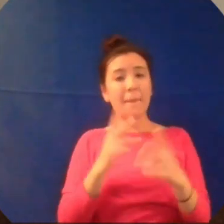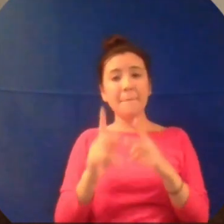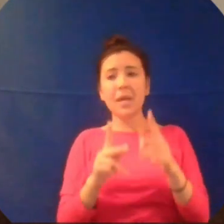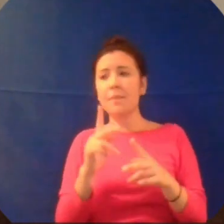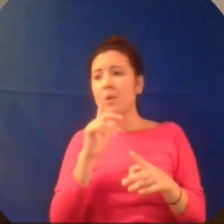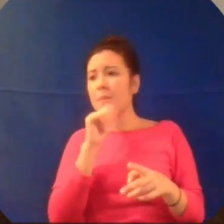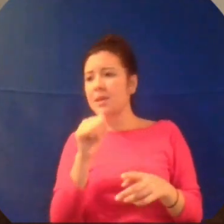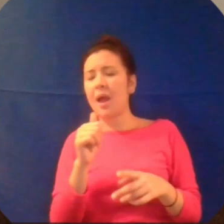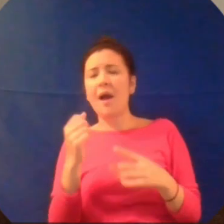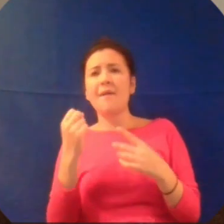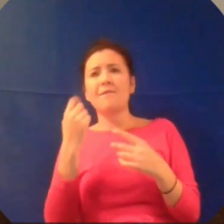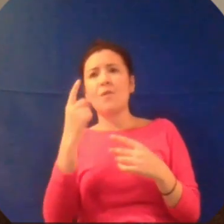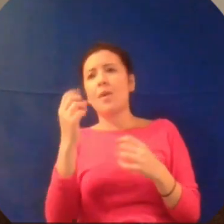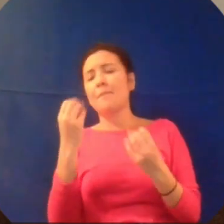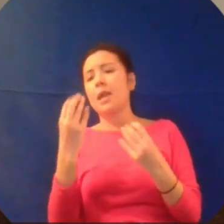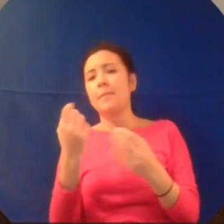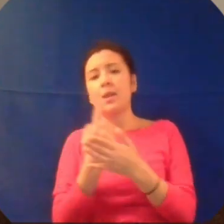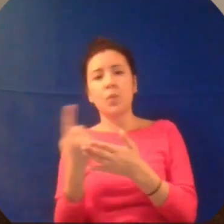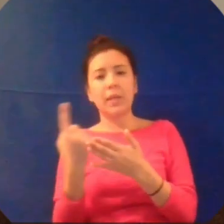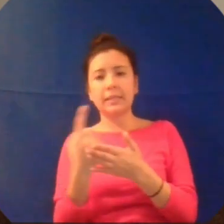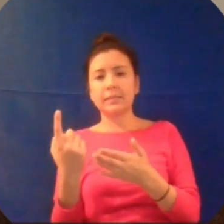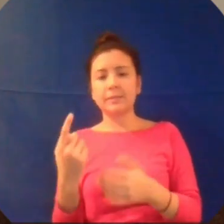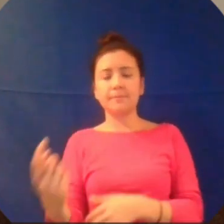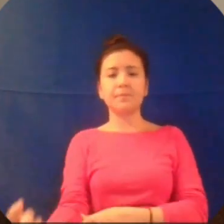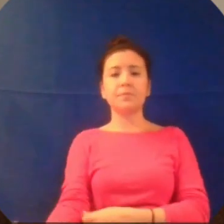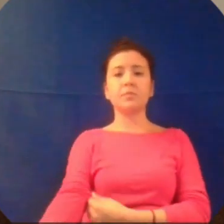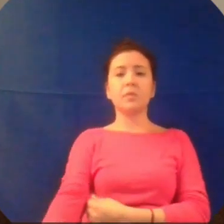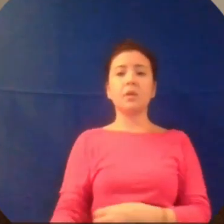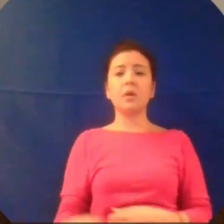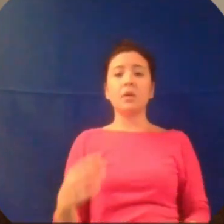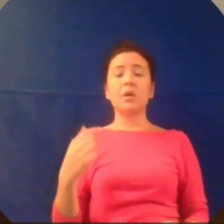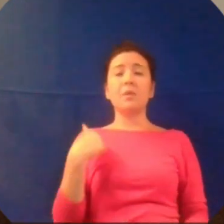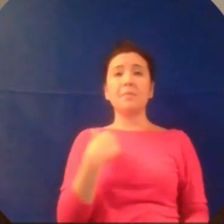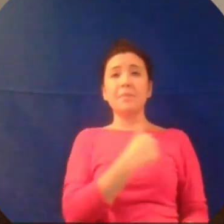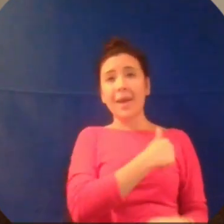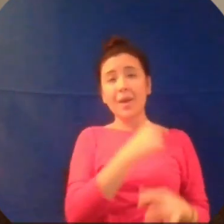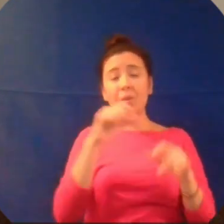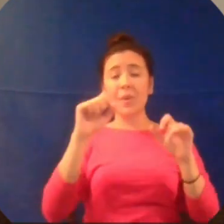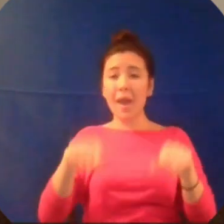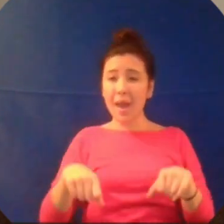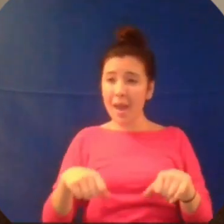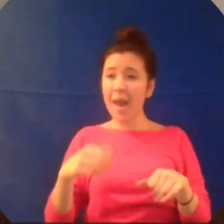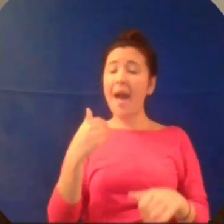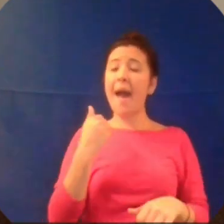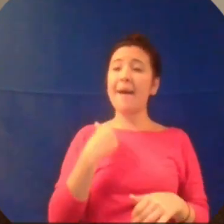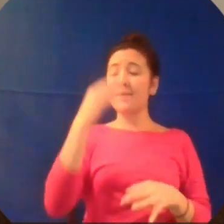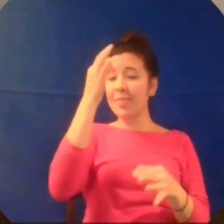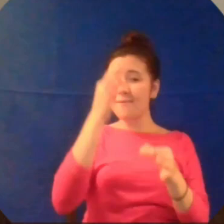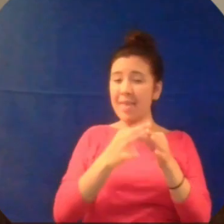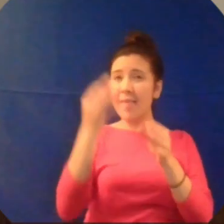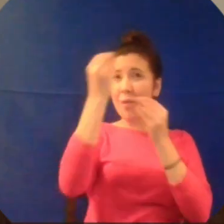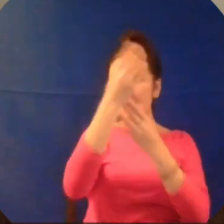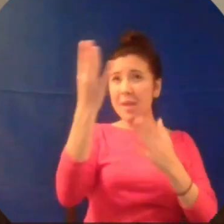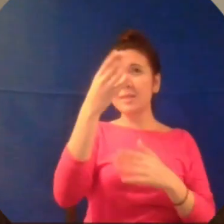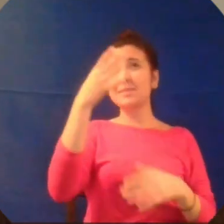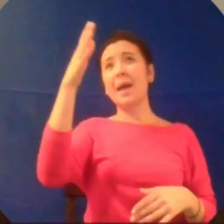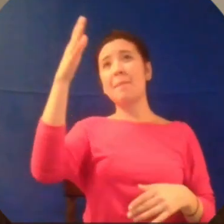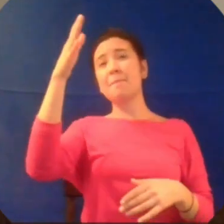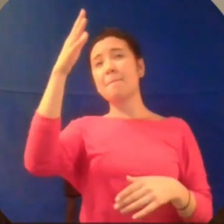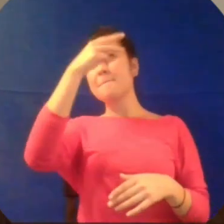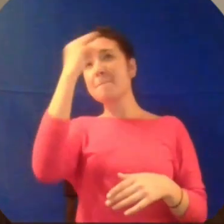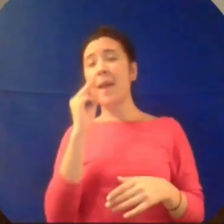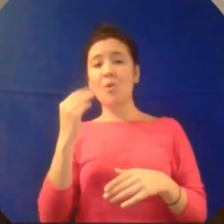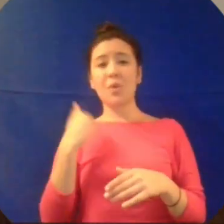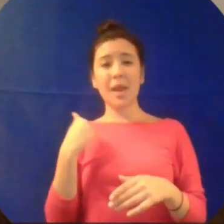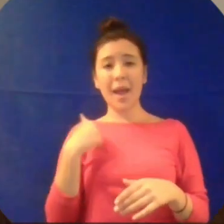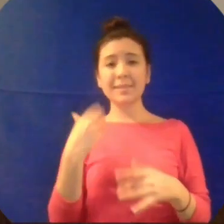happen for many, many weeks to come. May we have the faith and the understanding of obedience that Mary had and the trust